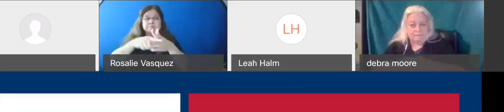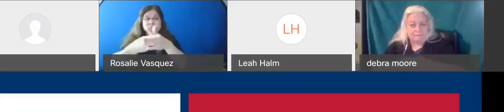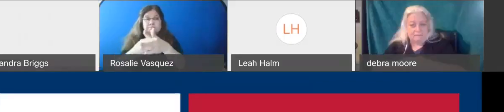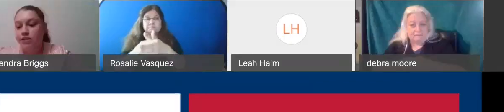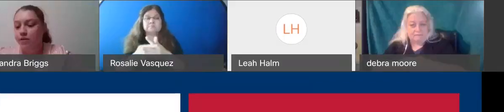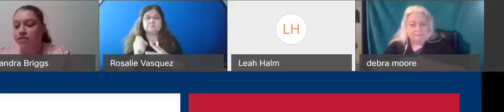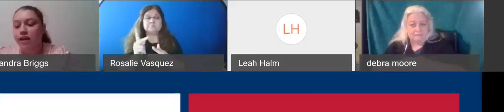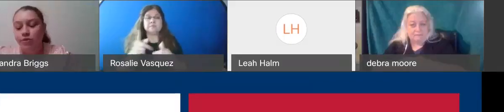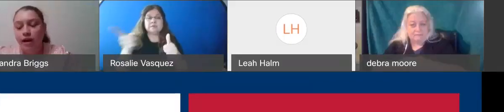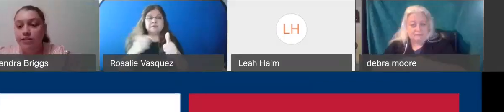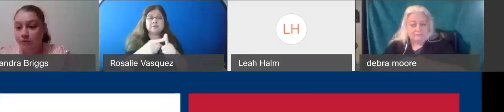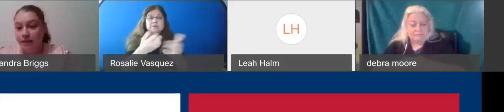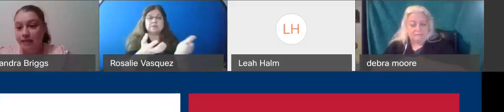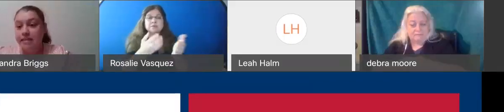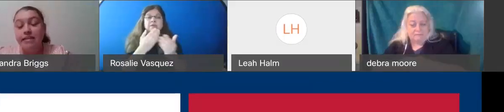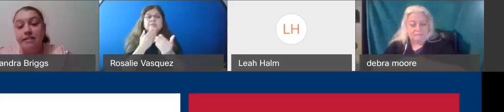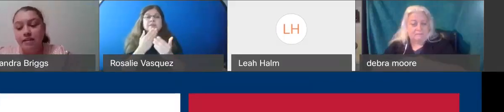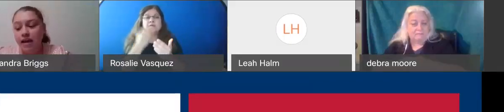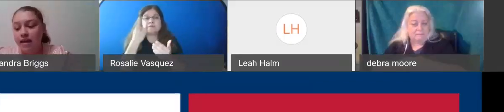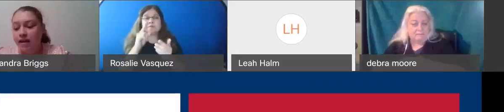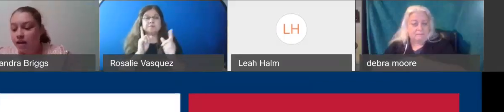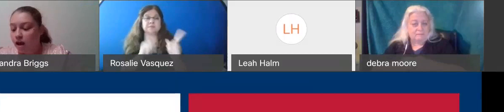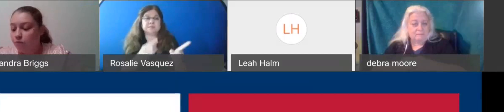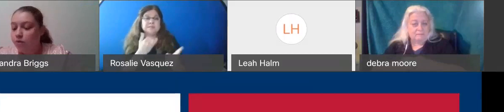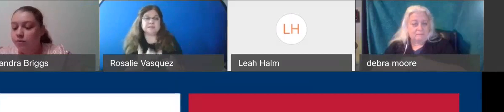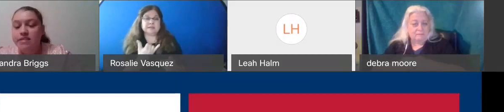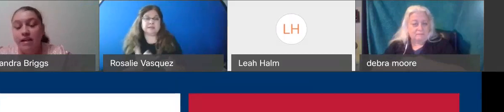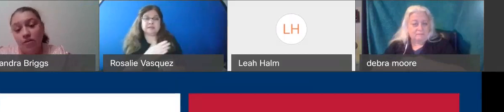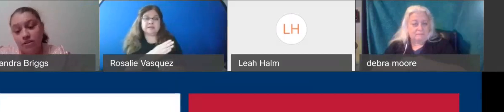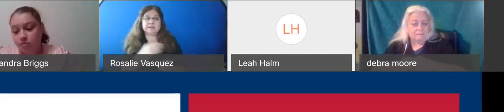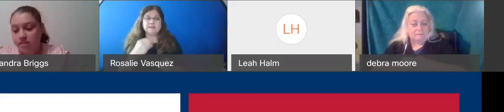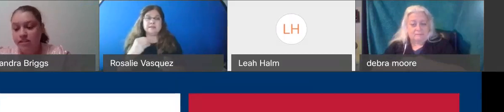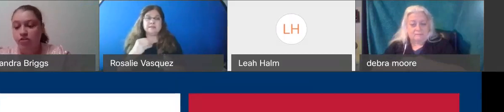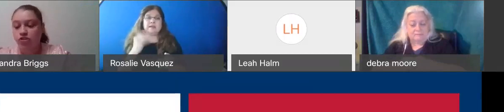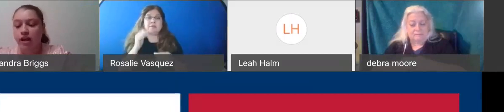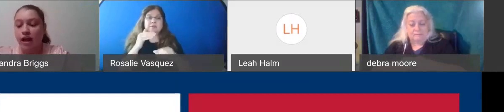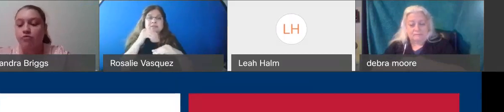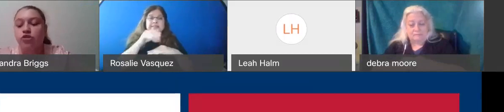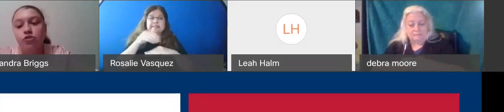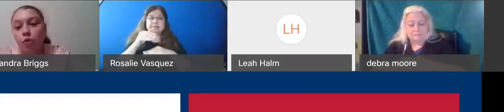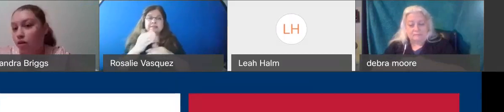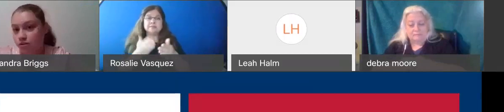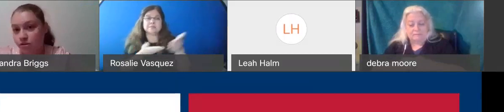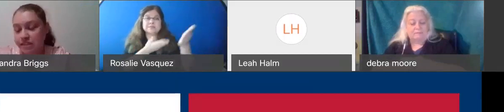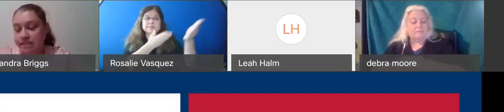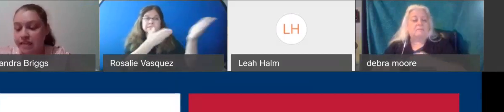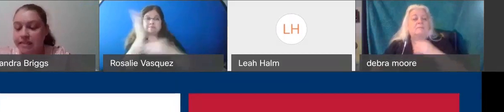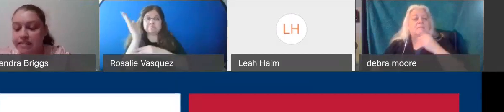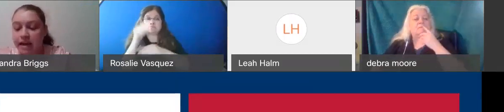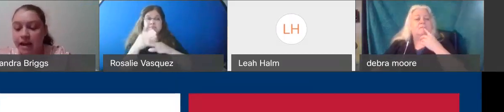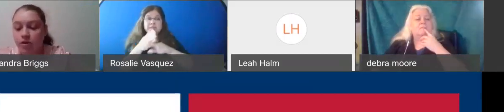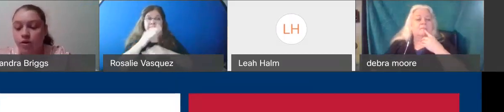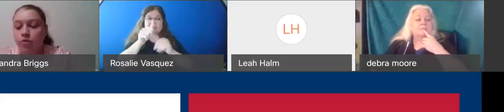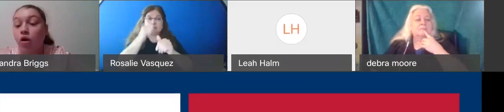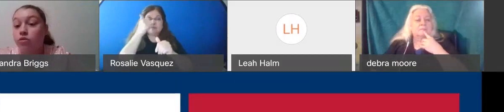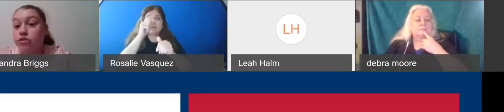Okay, so first I want to thank you guys for being in attendance today. We will be sending out this presentation after to all of those in